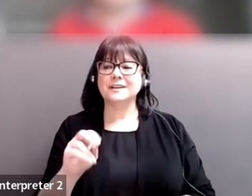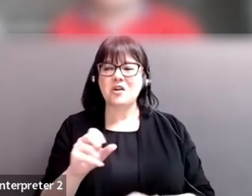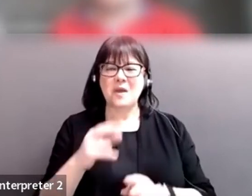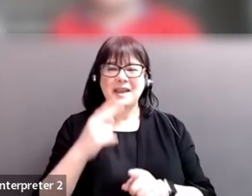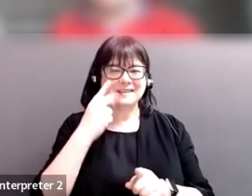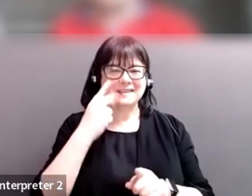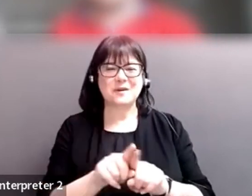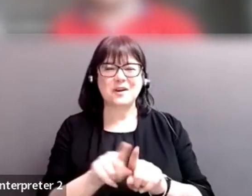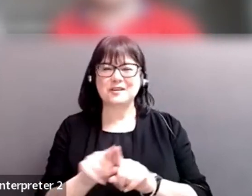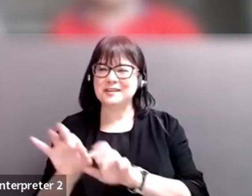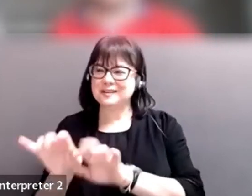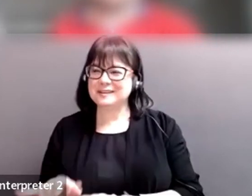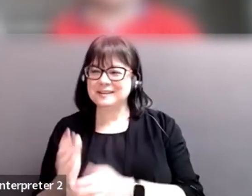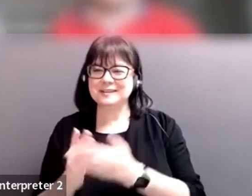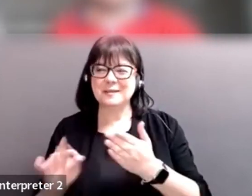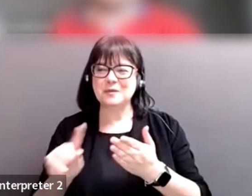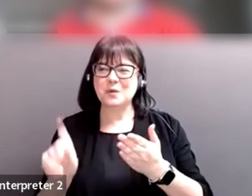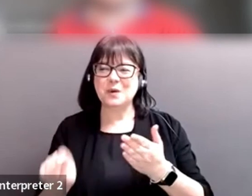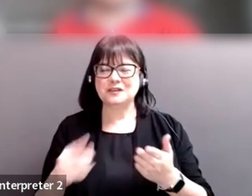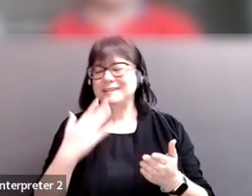to some questions, Katherine. My apologies.